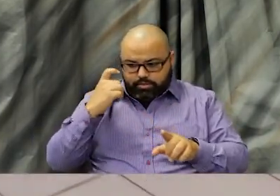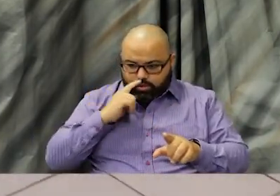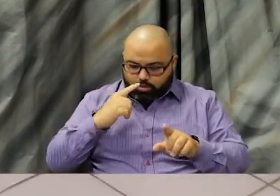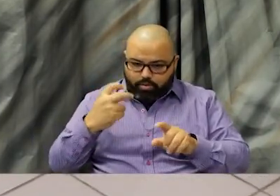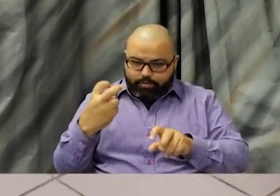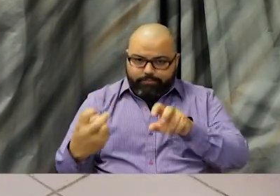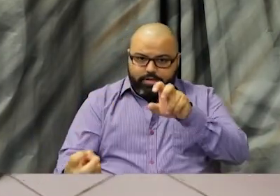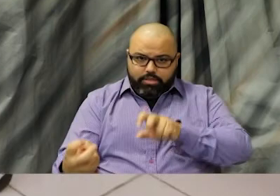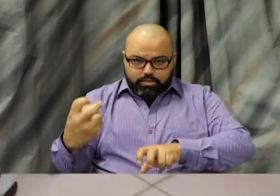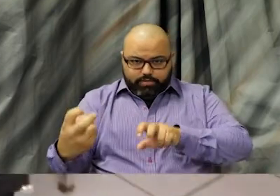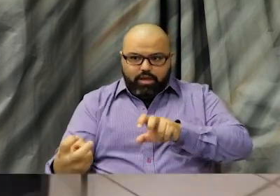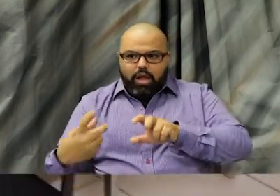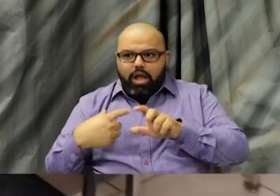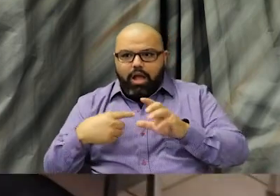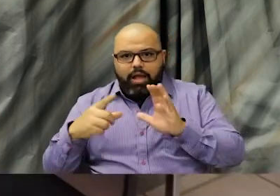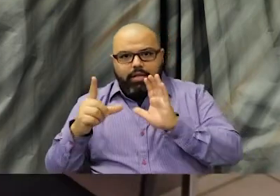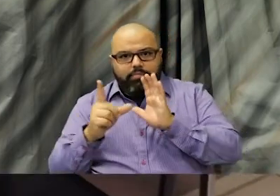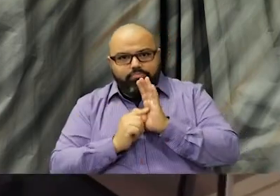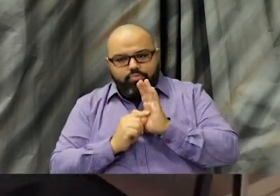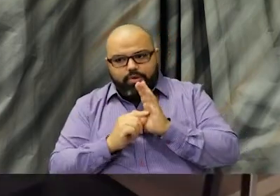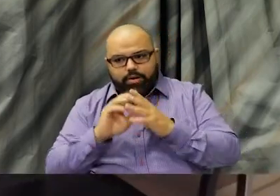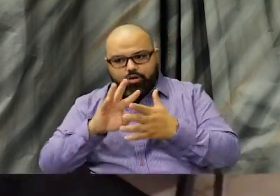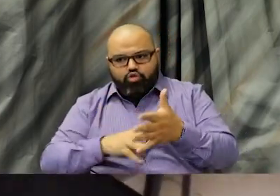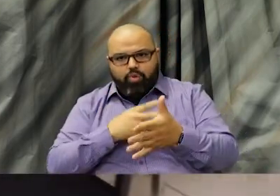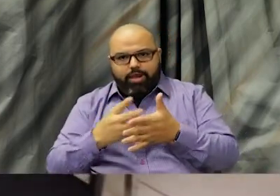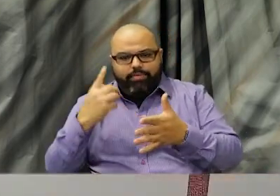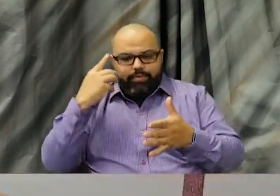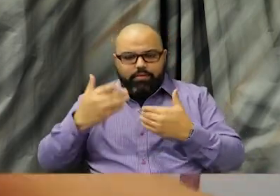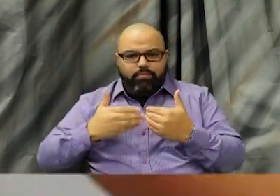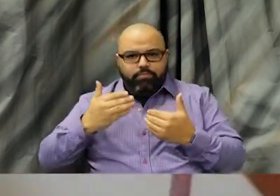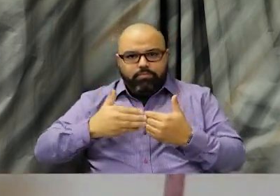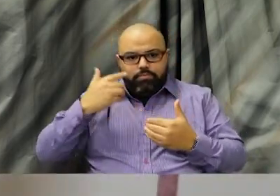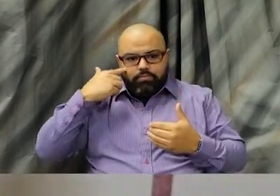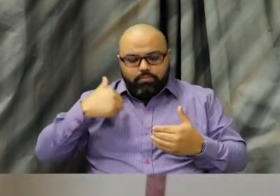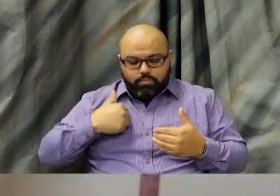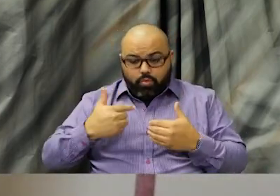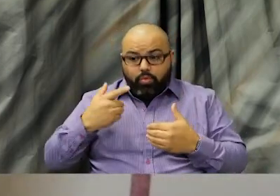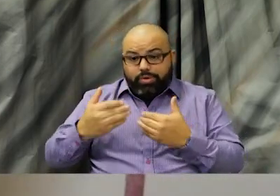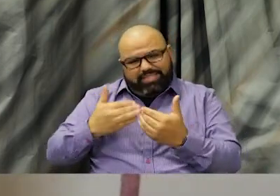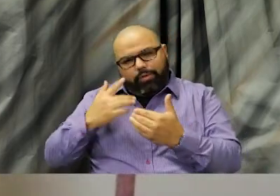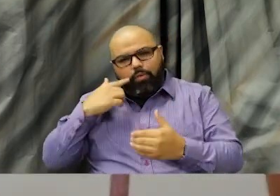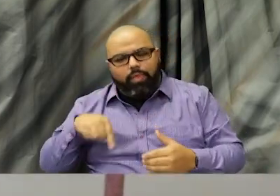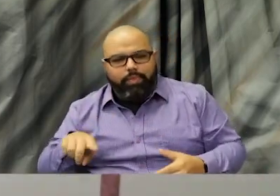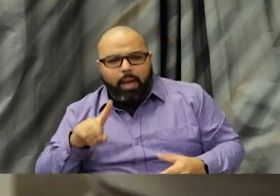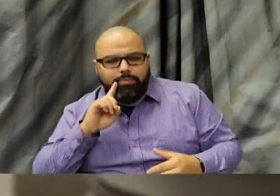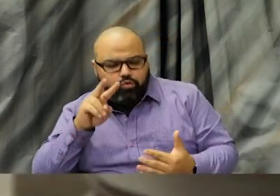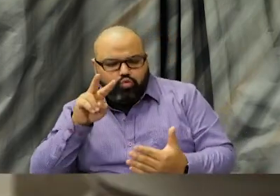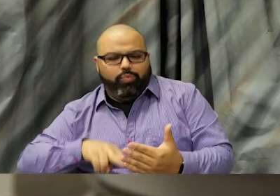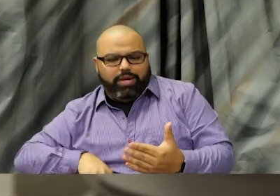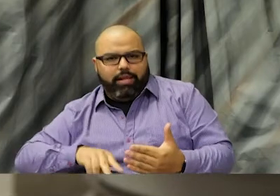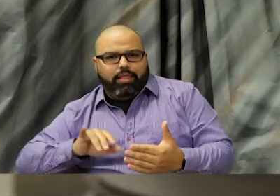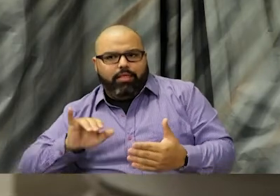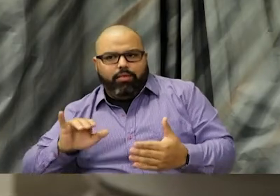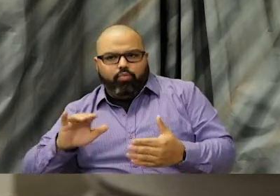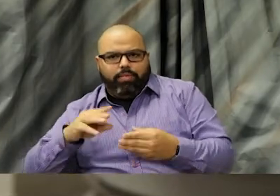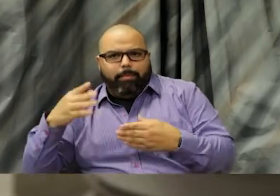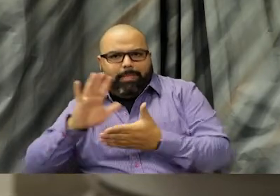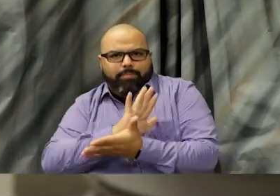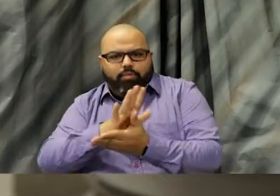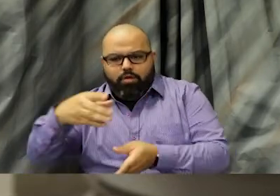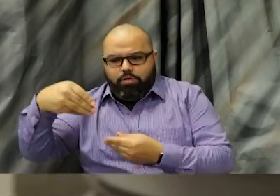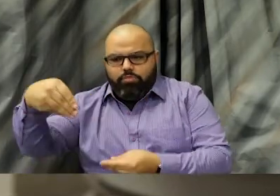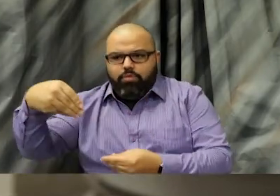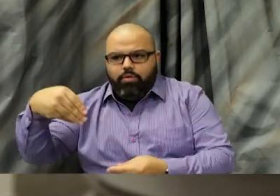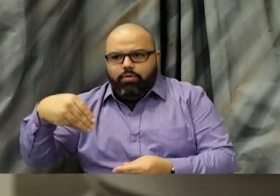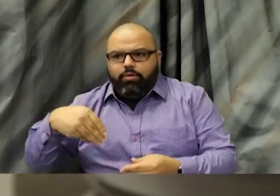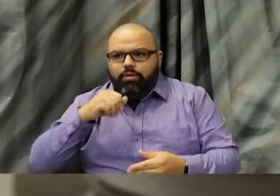this case, since they are face-to-face, I could print out graphs if it's easier for me, or if it would be easier for them to read them that way